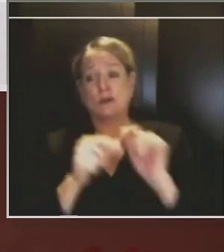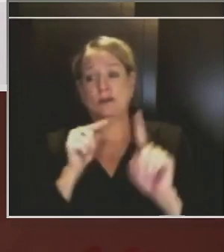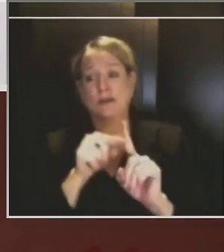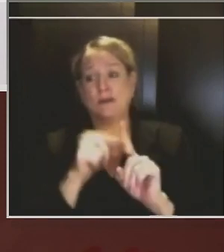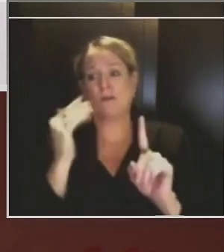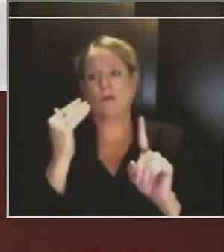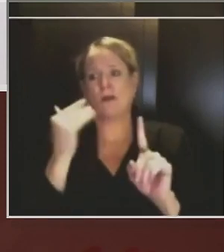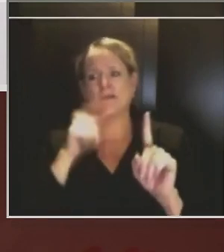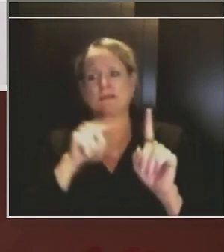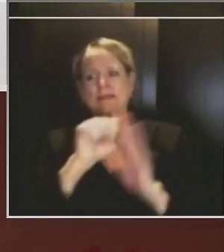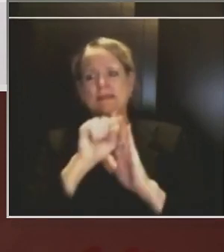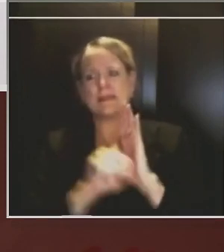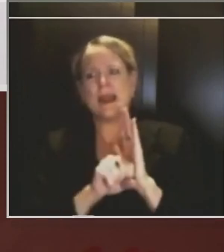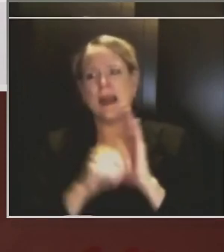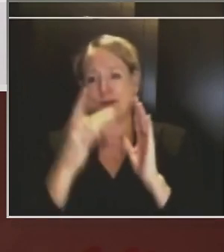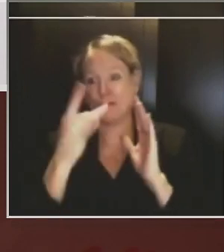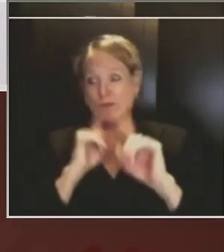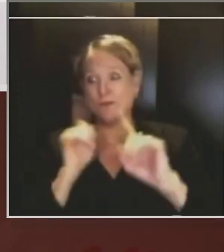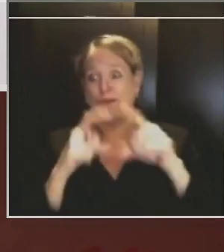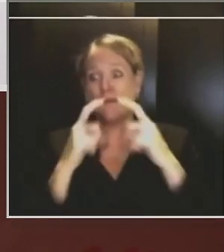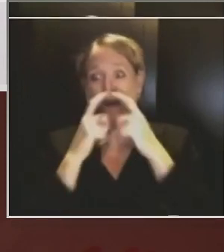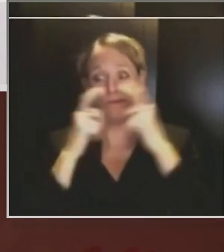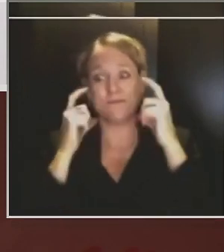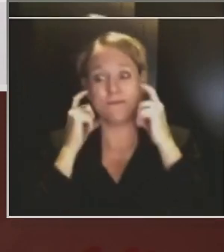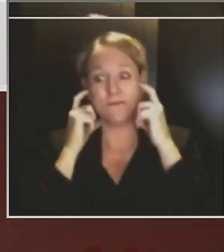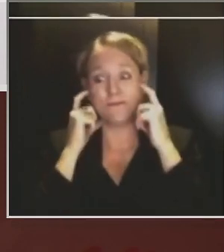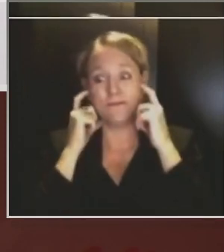Dr. Westergaard, would you like to address that?